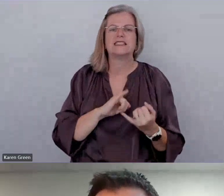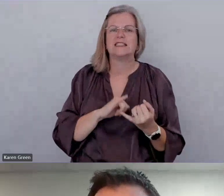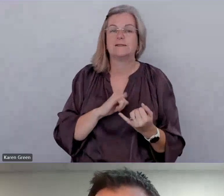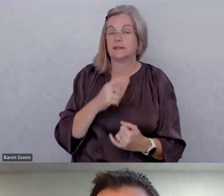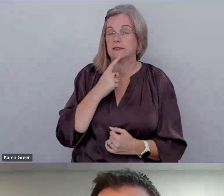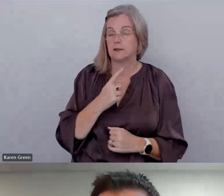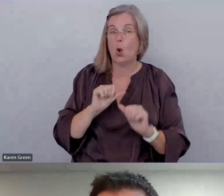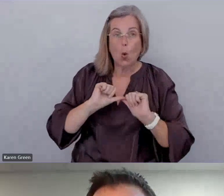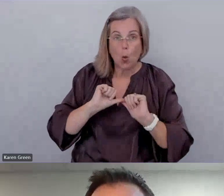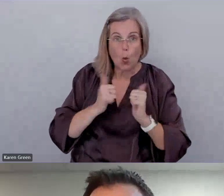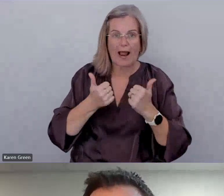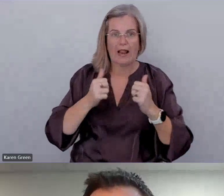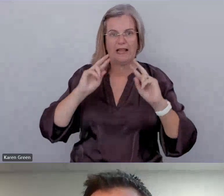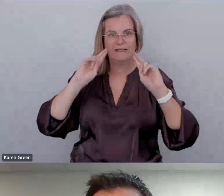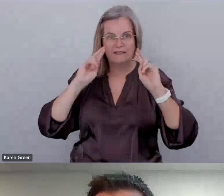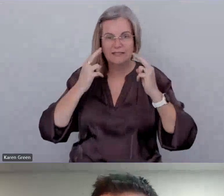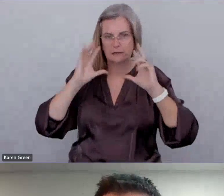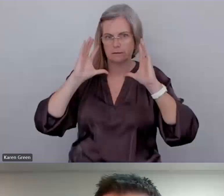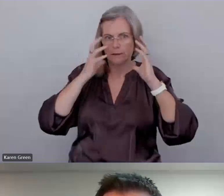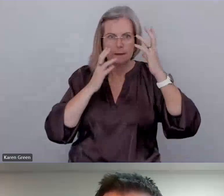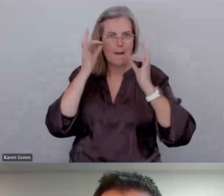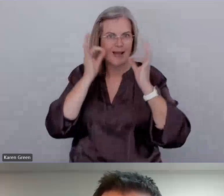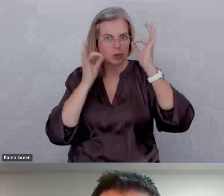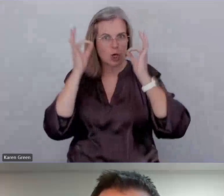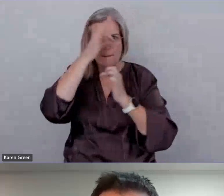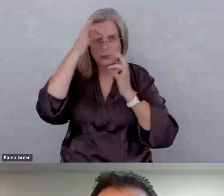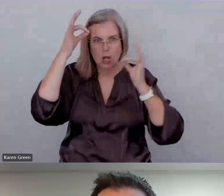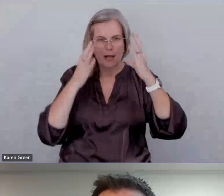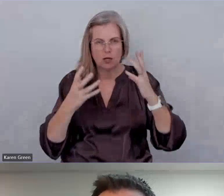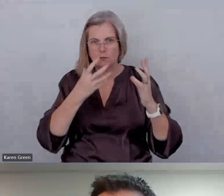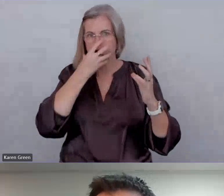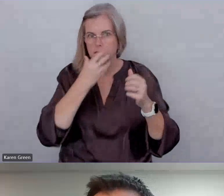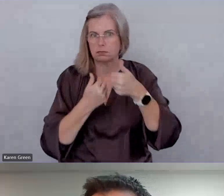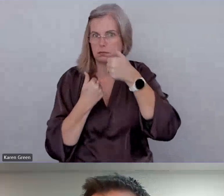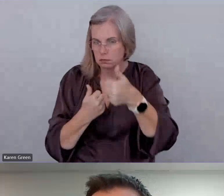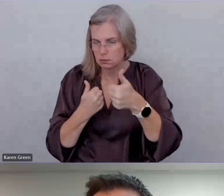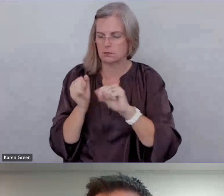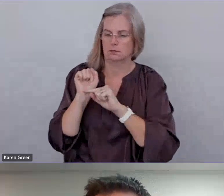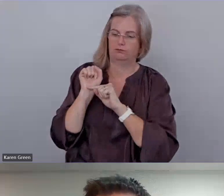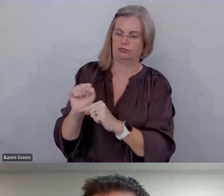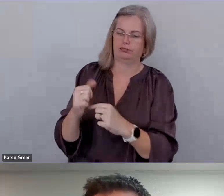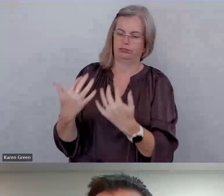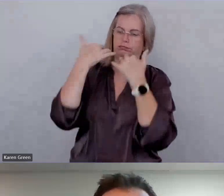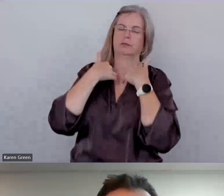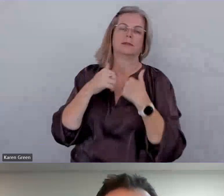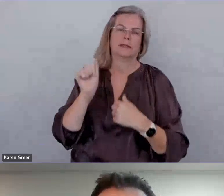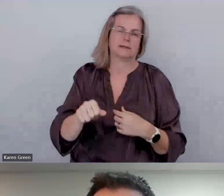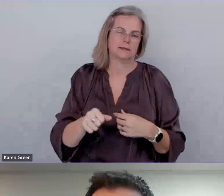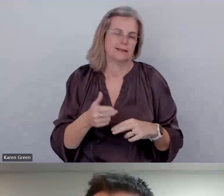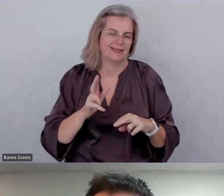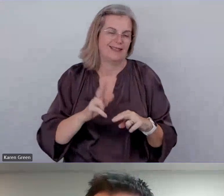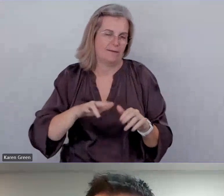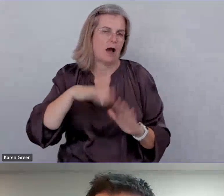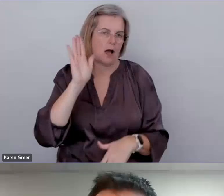respirator mask is protective and also prevents infection from source control. So yes, in high-risk situations, in